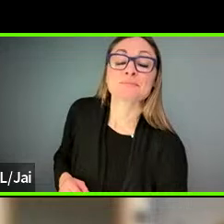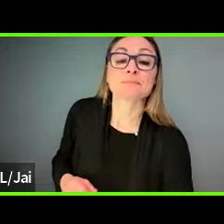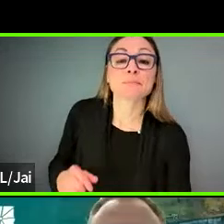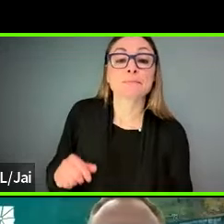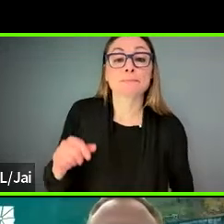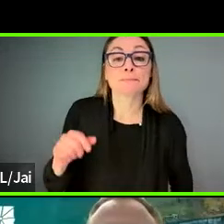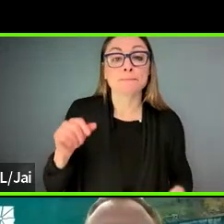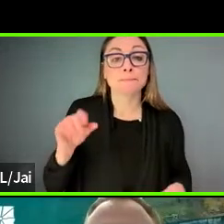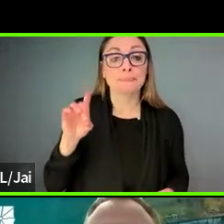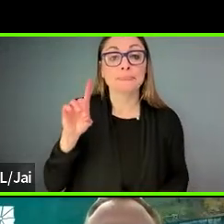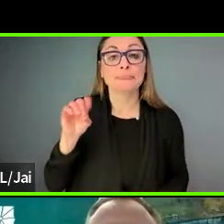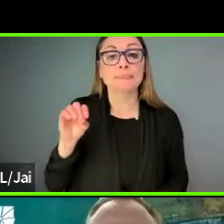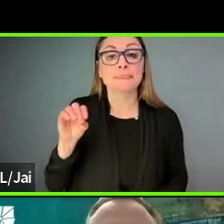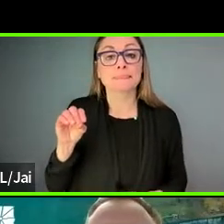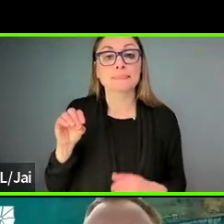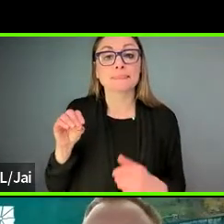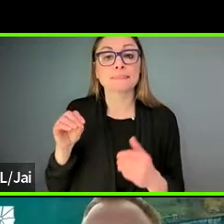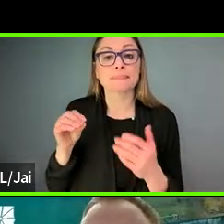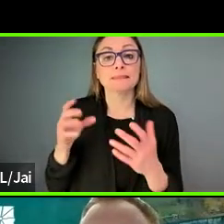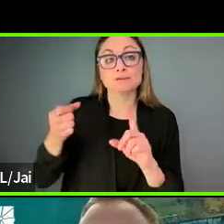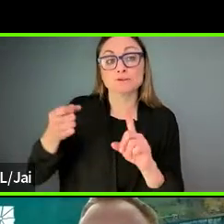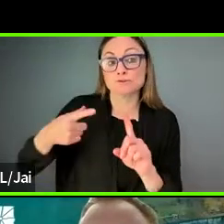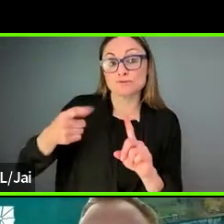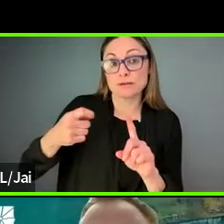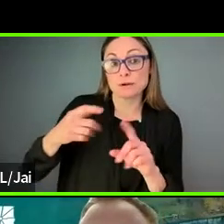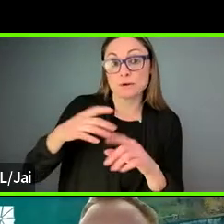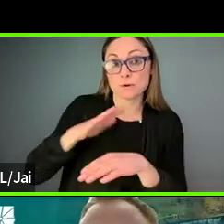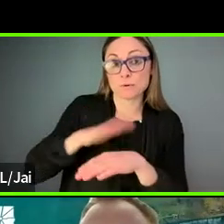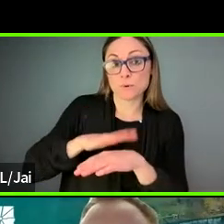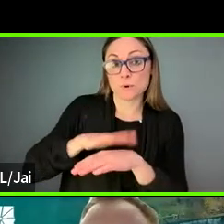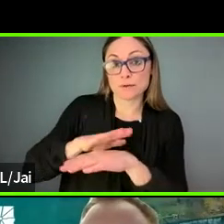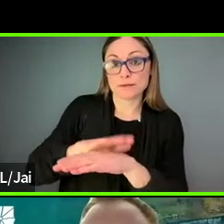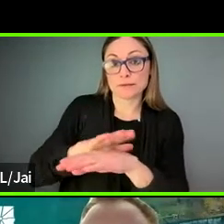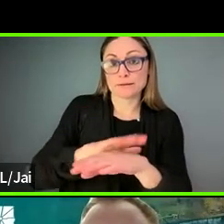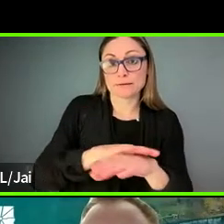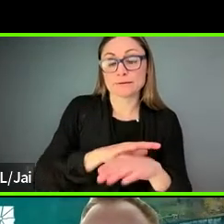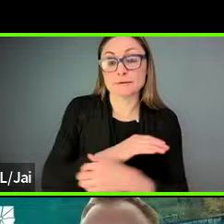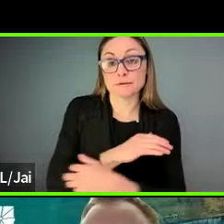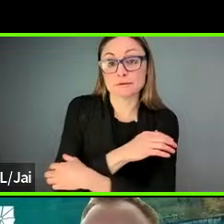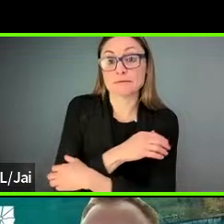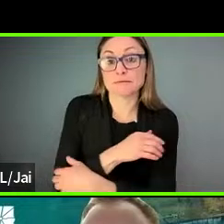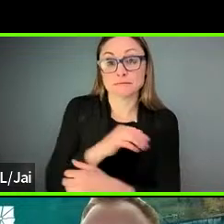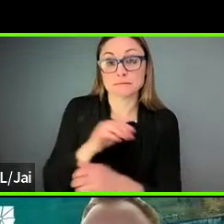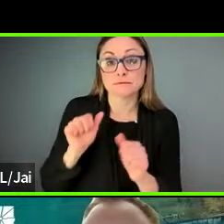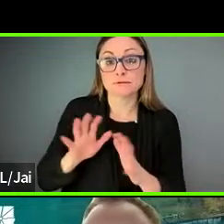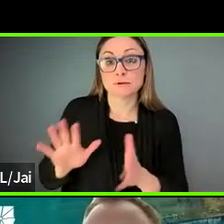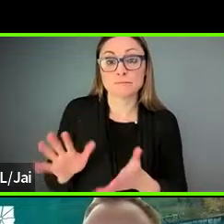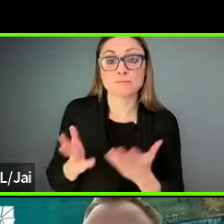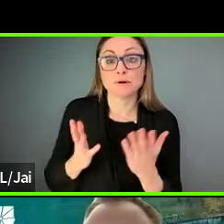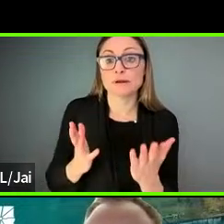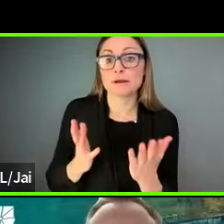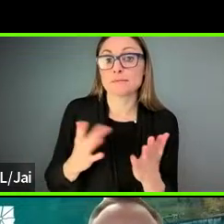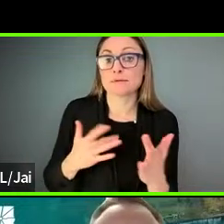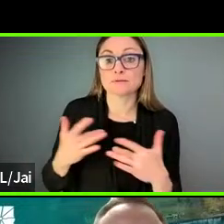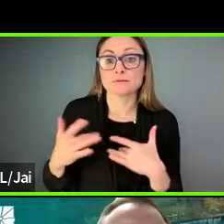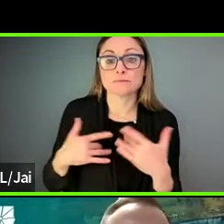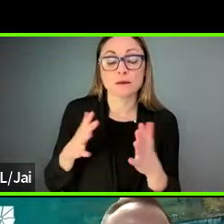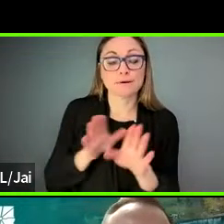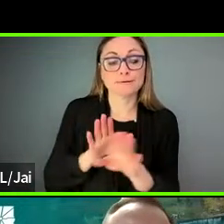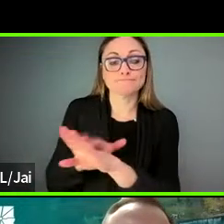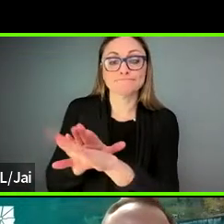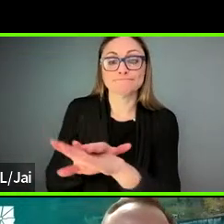I do want to say trigger warning that my question is could bring up concerns for anyone. So I want to say that in